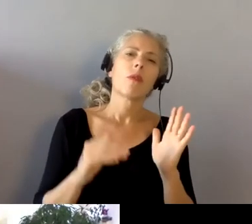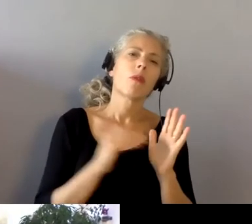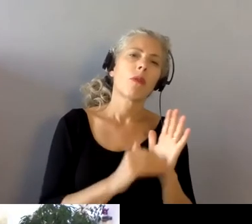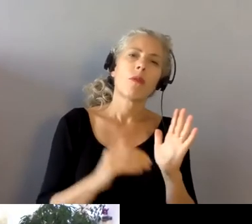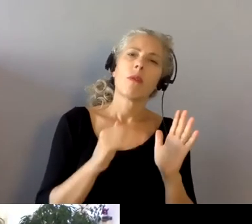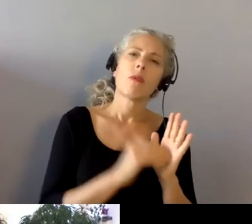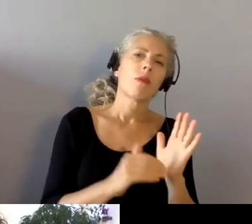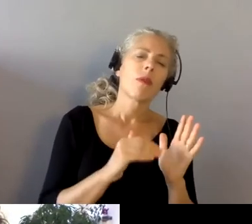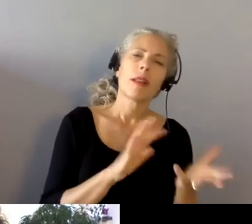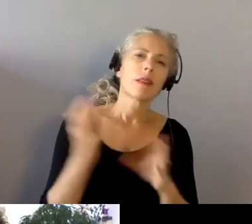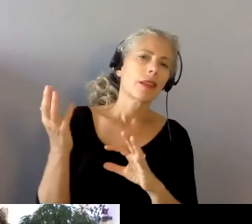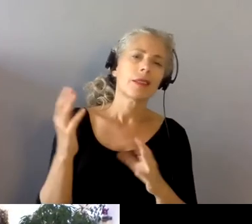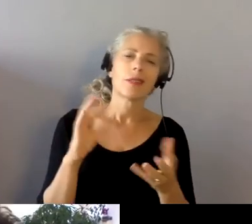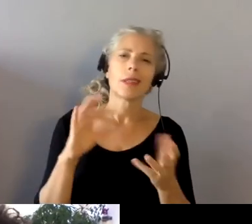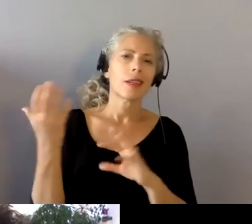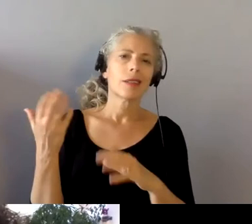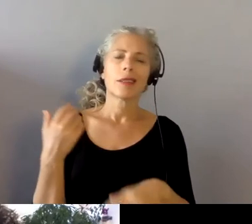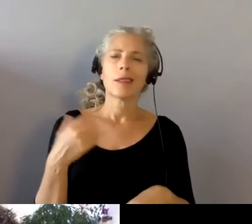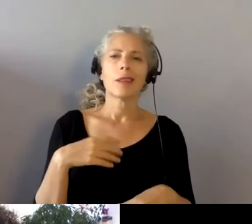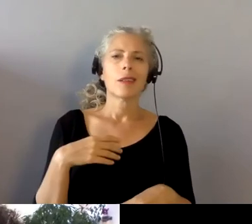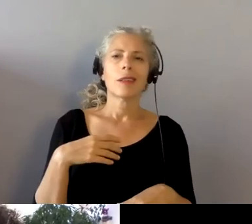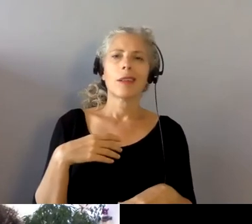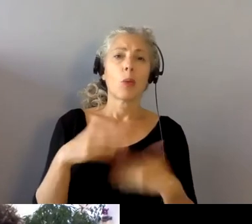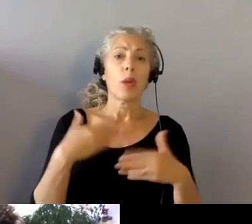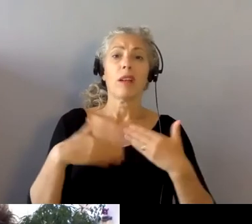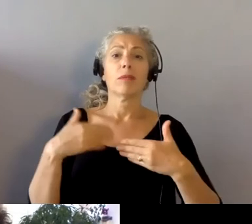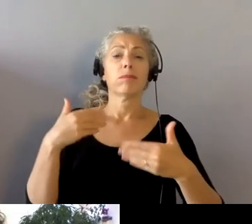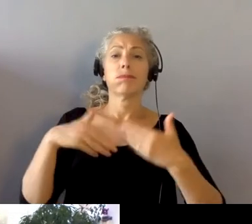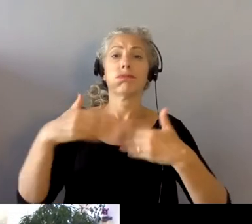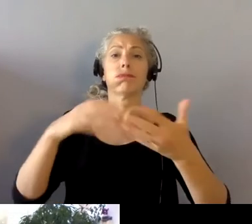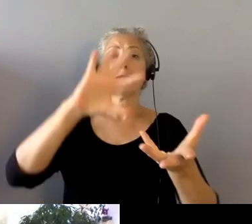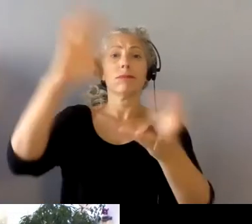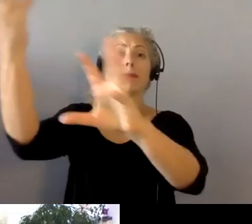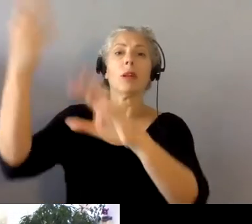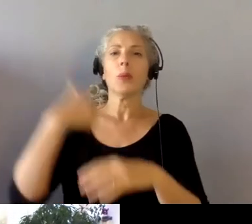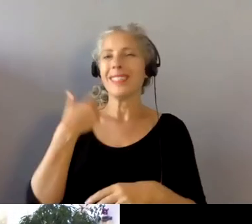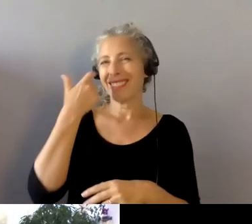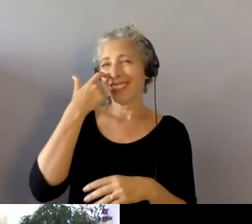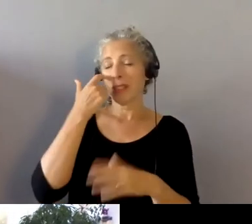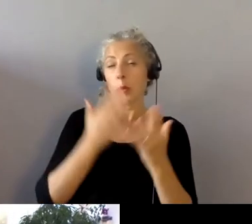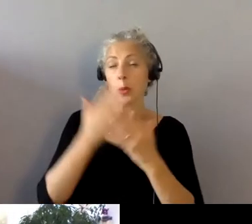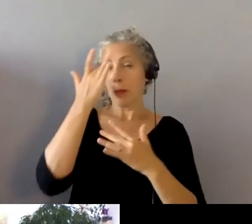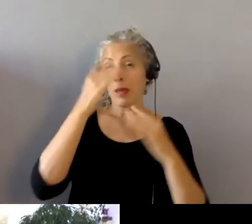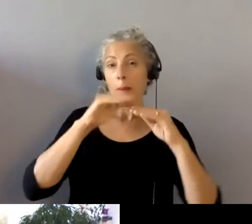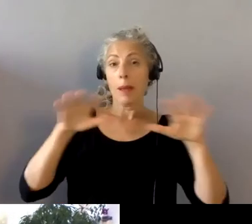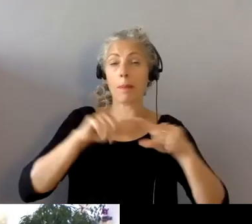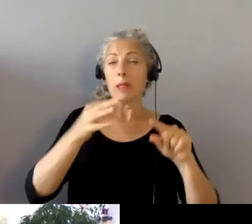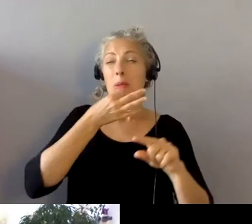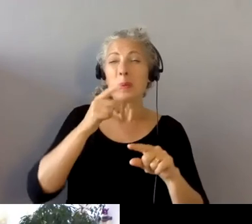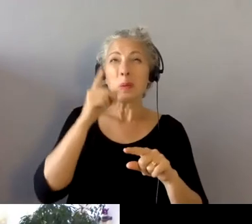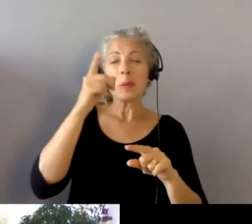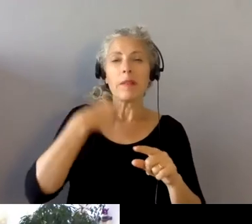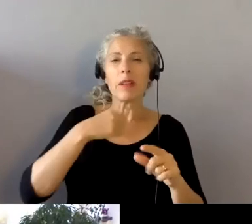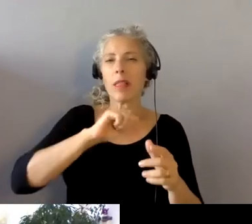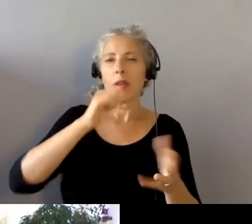of catastrophe we are catapulting towards at such speed, having just been through this major pandemic. How can we